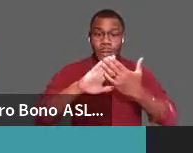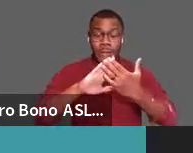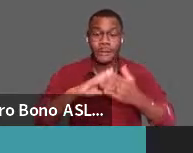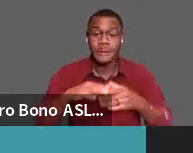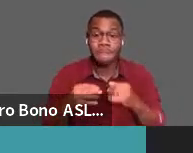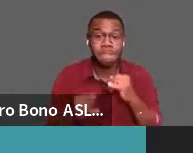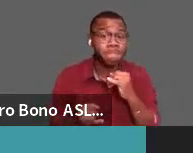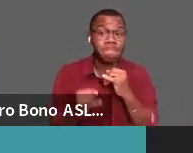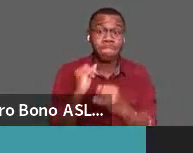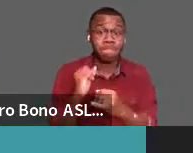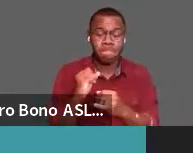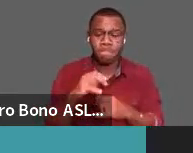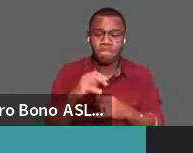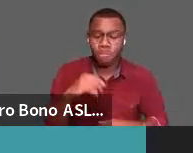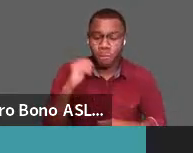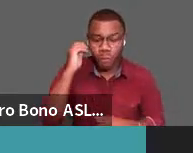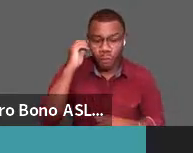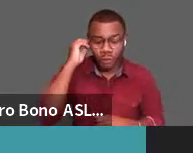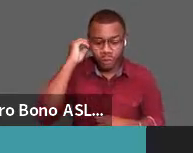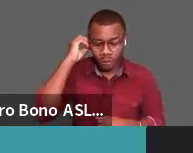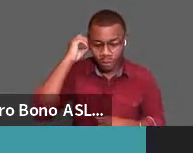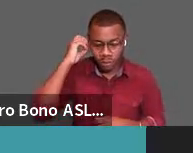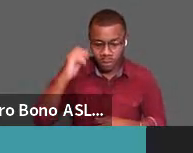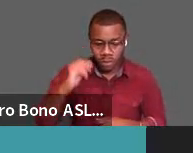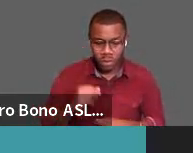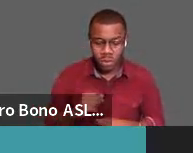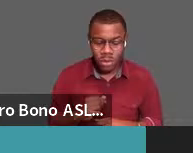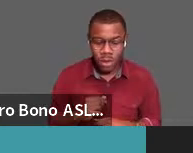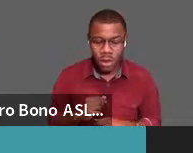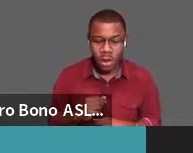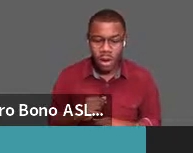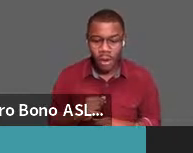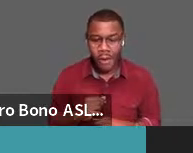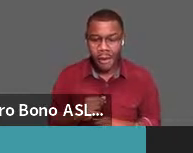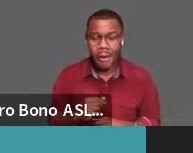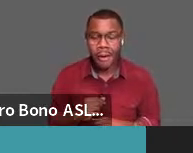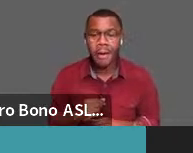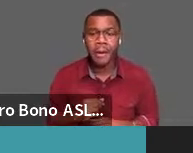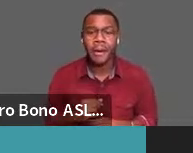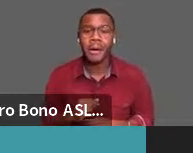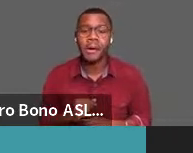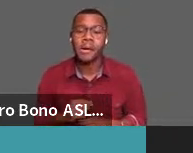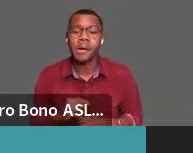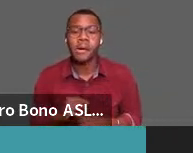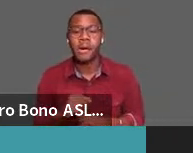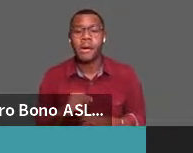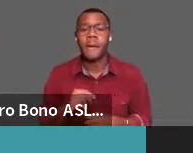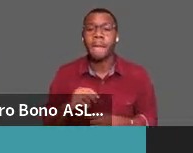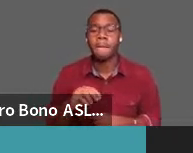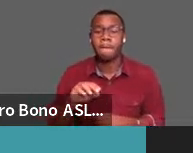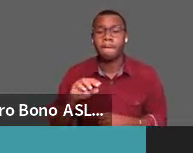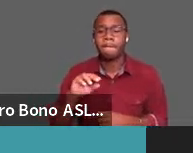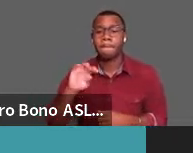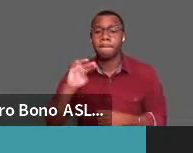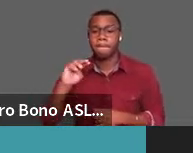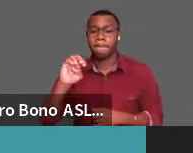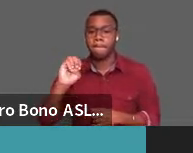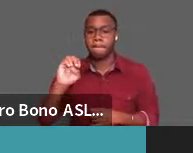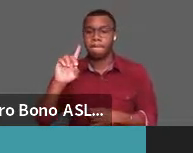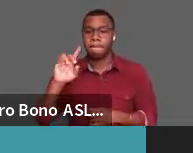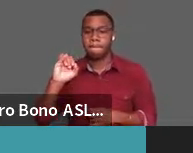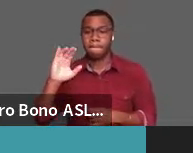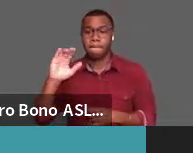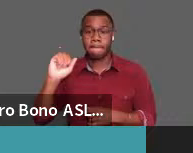to scratch our heads on how can we do things like enhancing the reimbursement rates on Medi-Cal so that doctors want